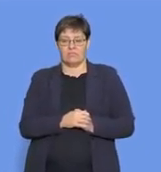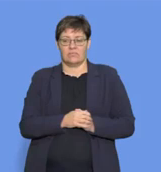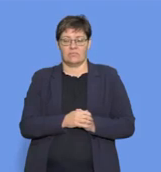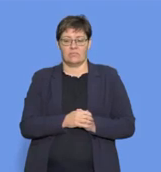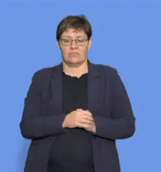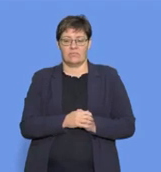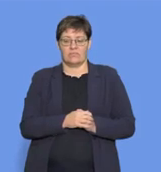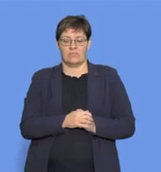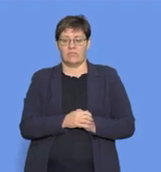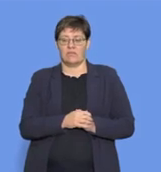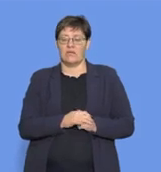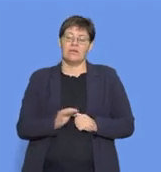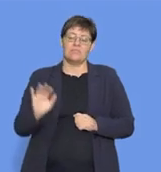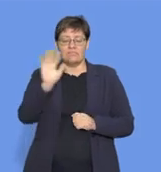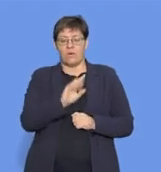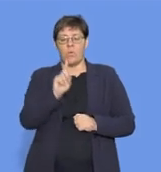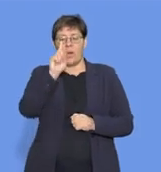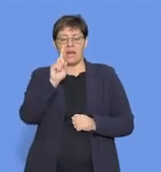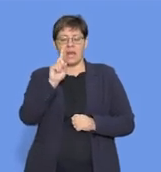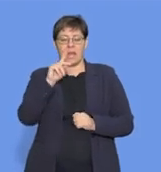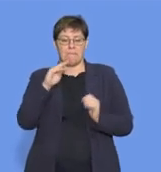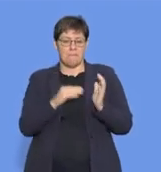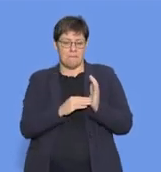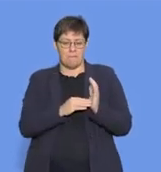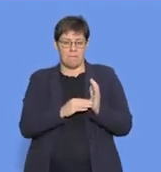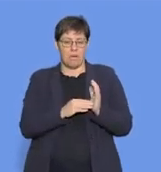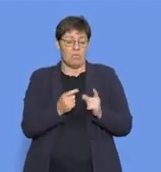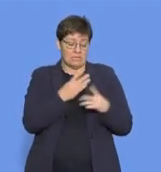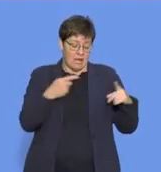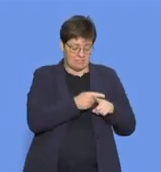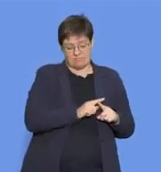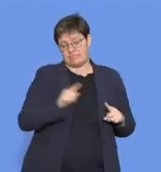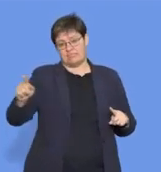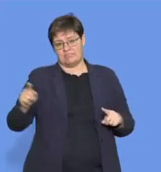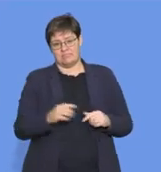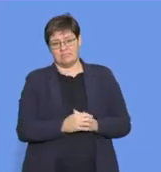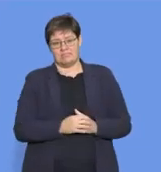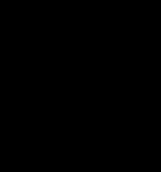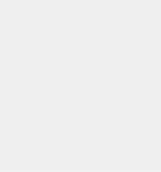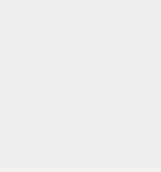and the plane was then about 1 kilometer away from where it started.